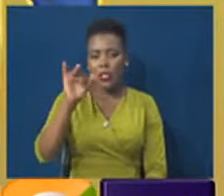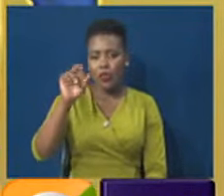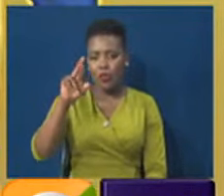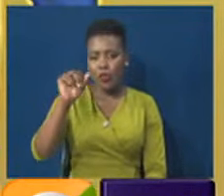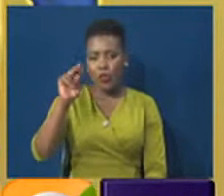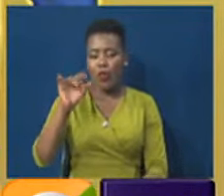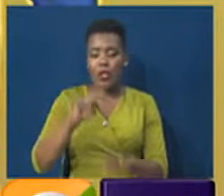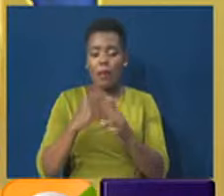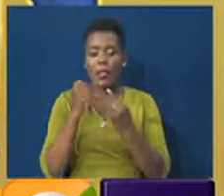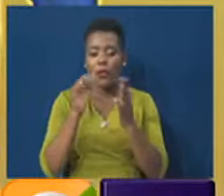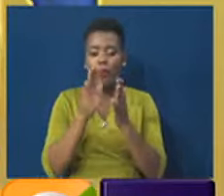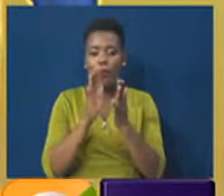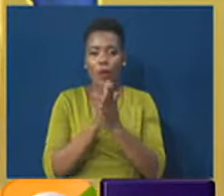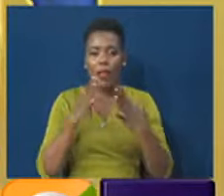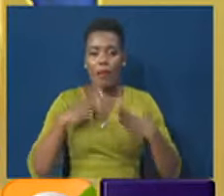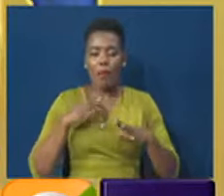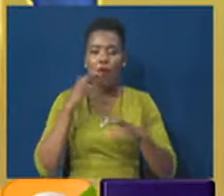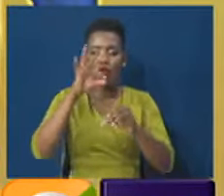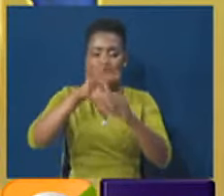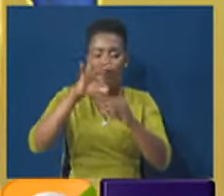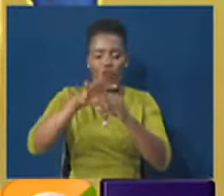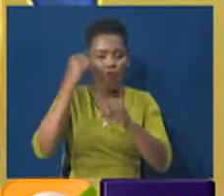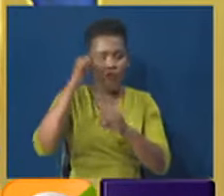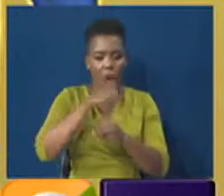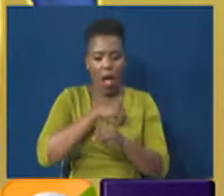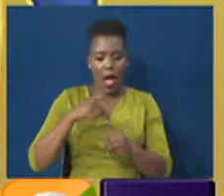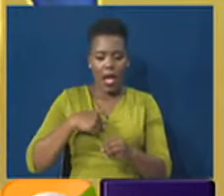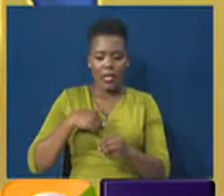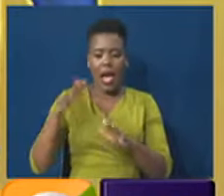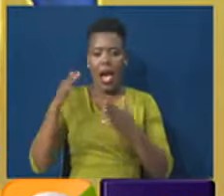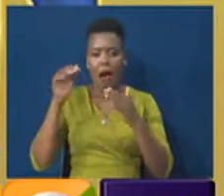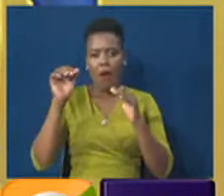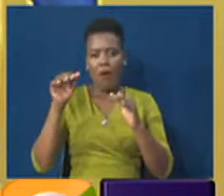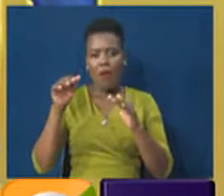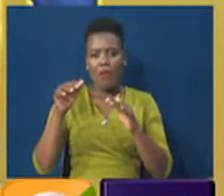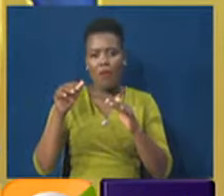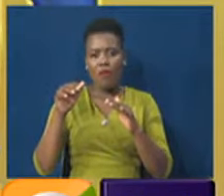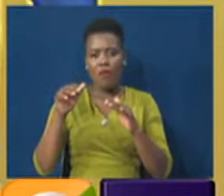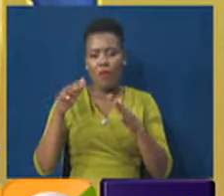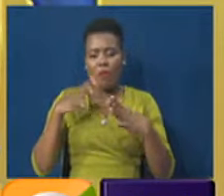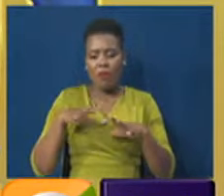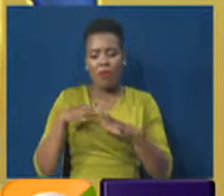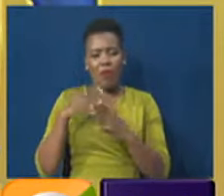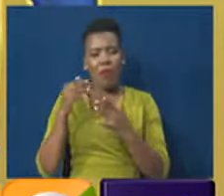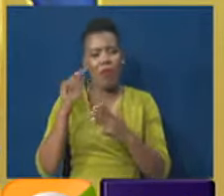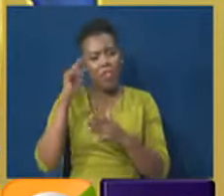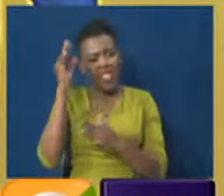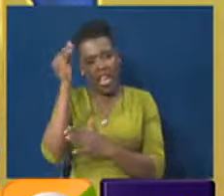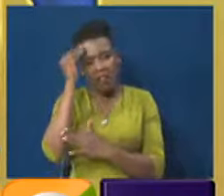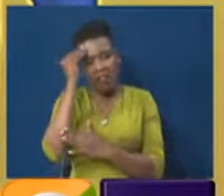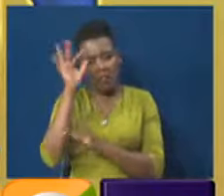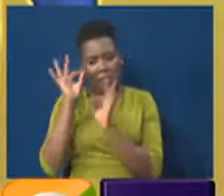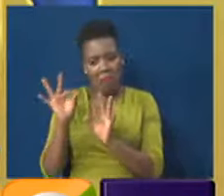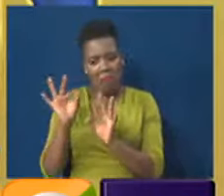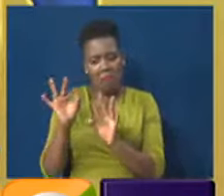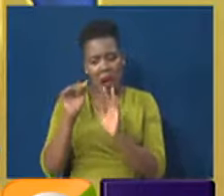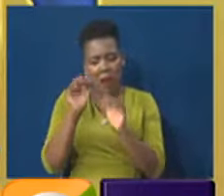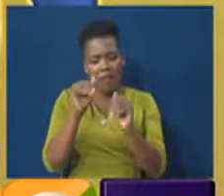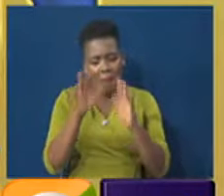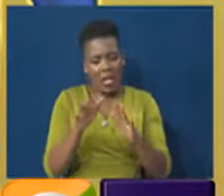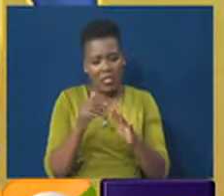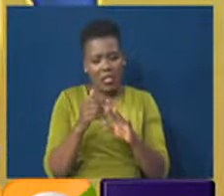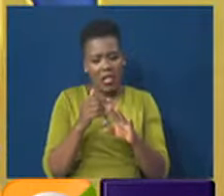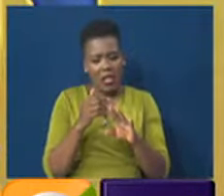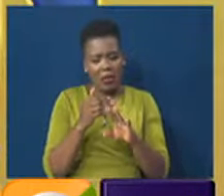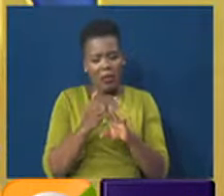us, overwhelmingly, how come they get this more than you guys who claim to be educated? Mm-hmm. How come these farmers, I was in Transo